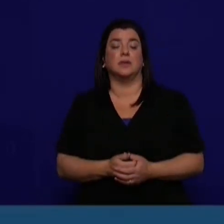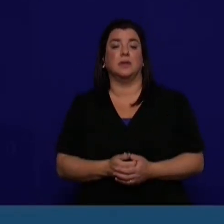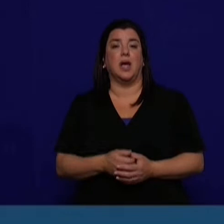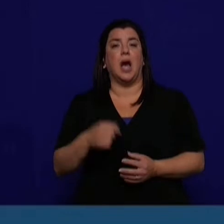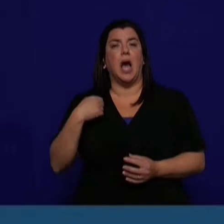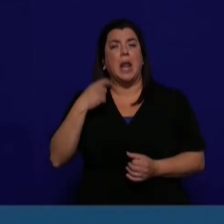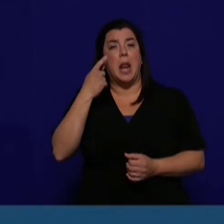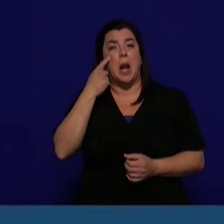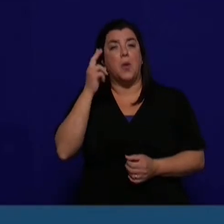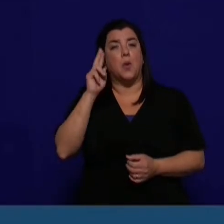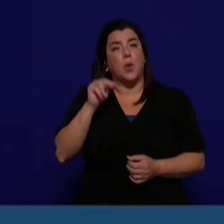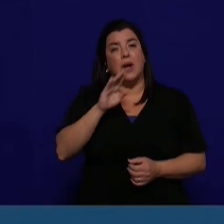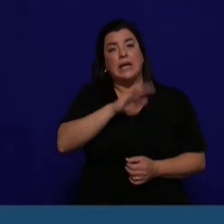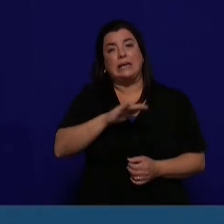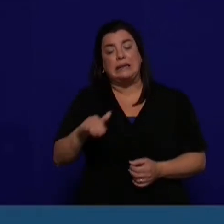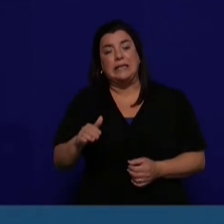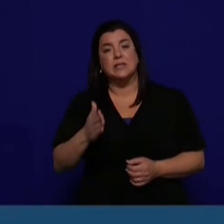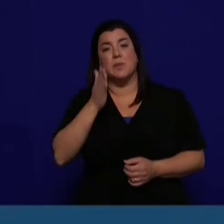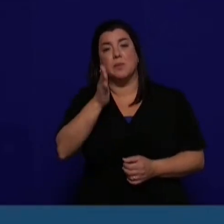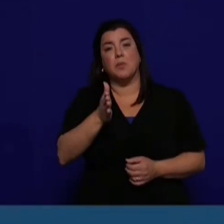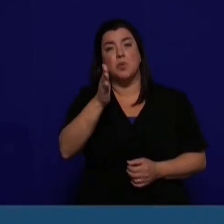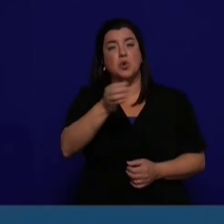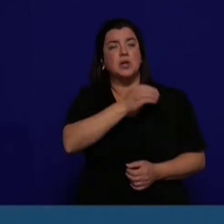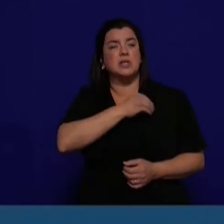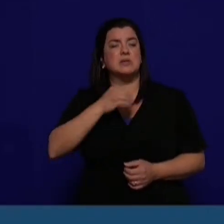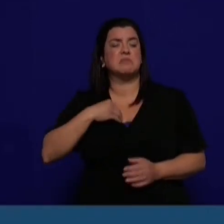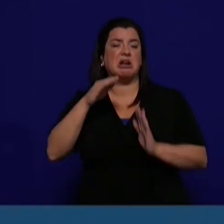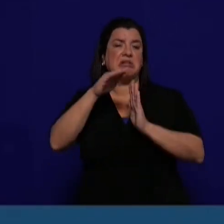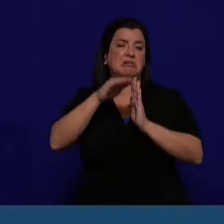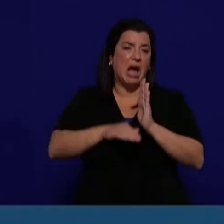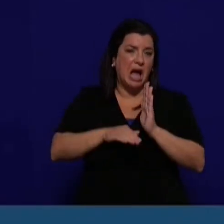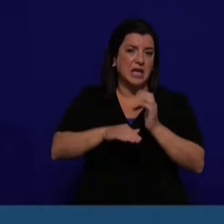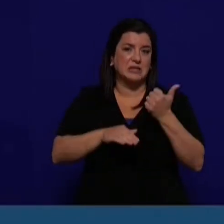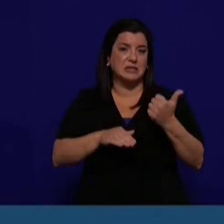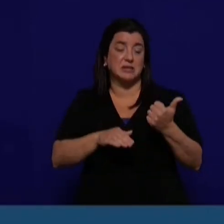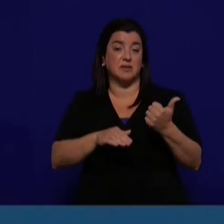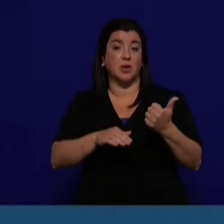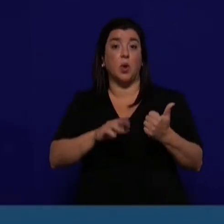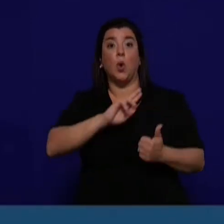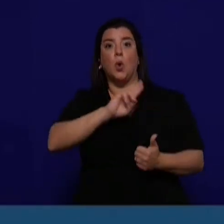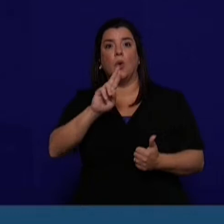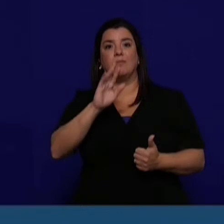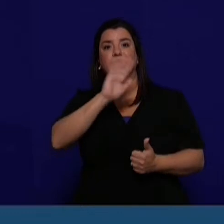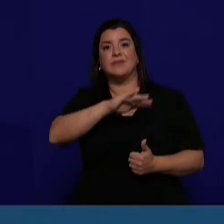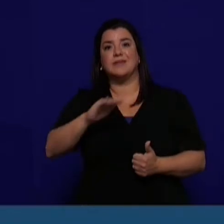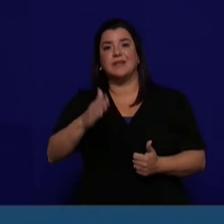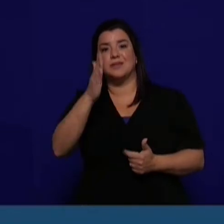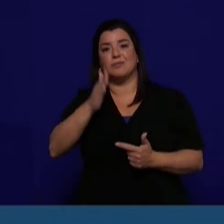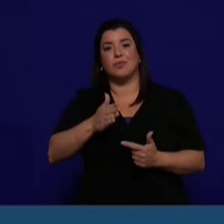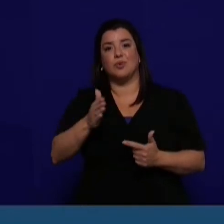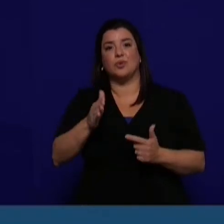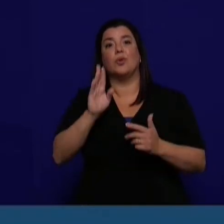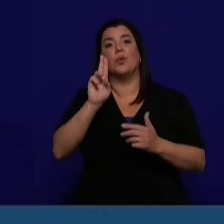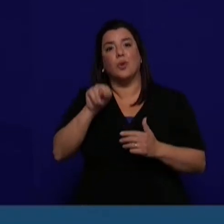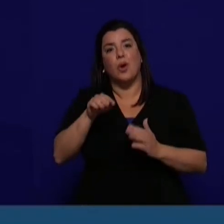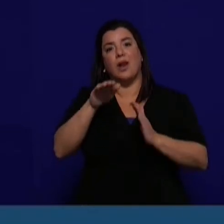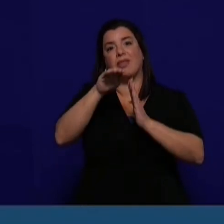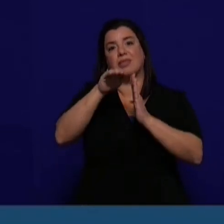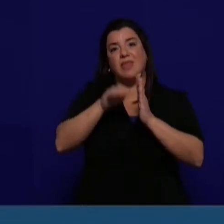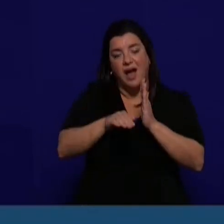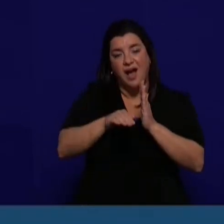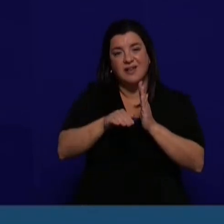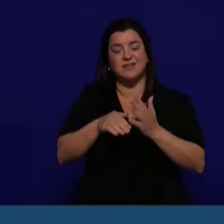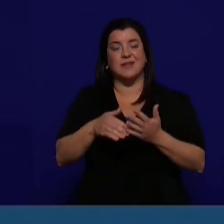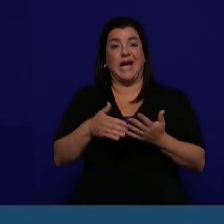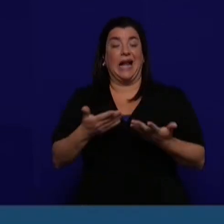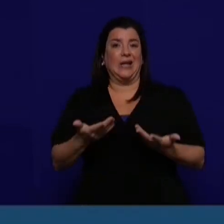daħlu l-isptar kif ukoll imwiet li kellna dawn huma side effects li huma minimi ħafna. Meta konna qegħdin nisimgħu wkoll